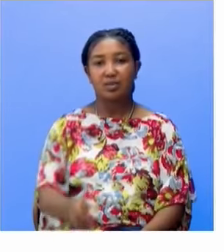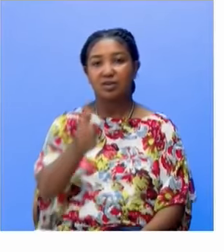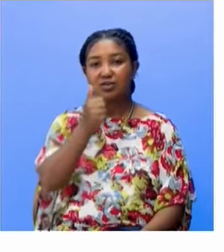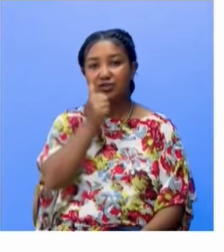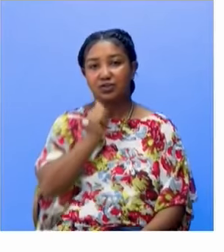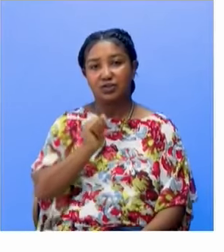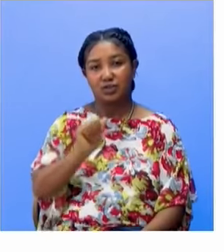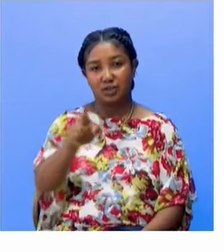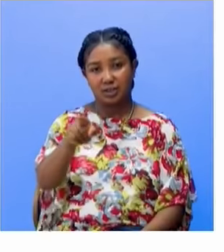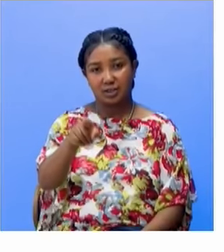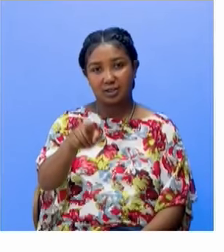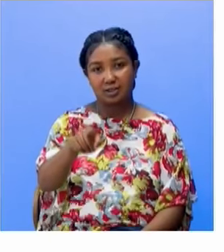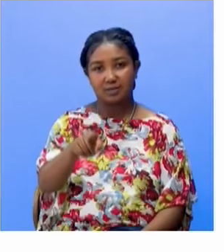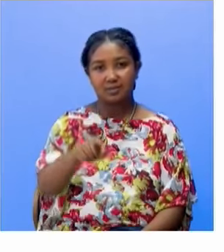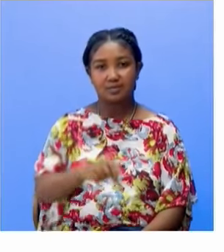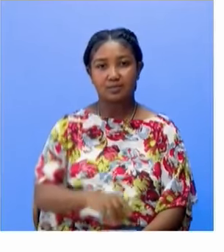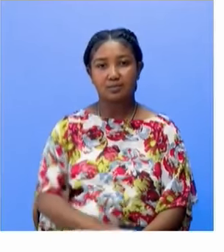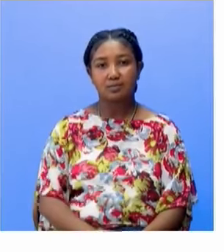She